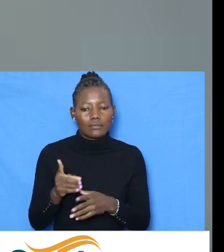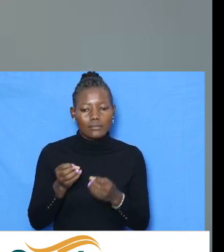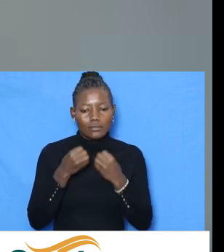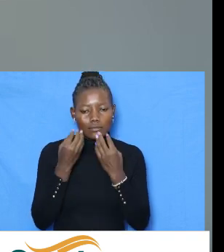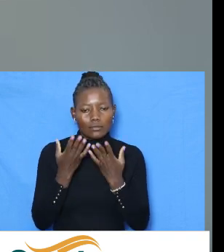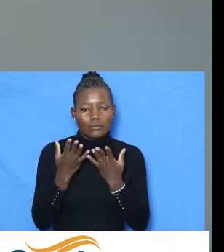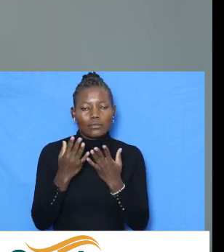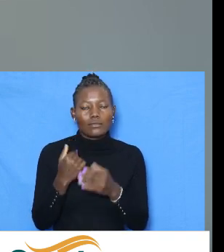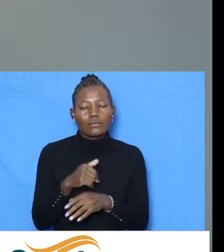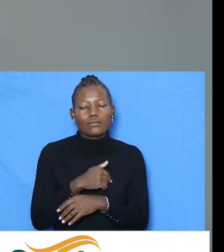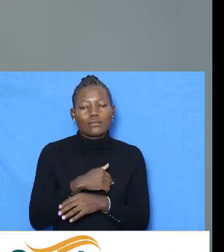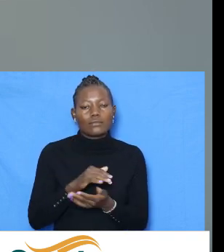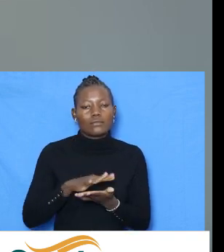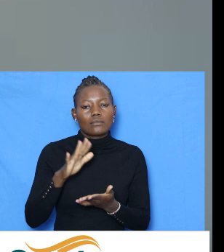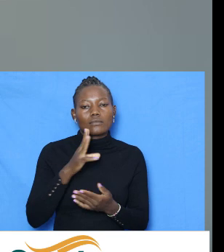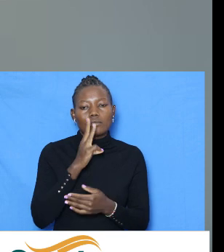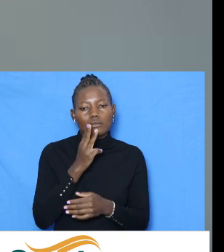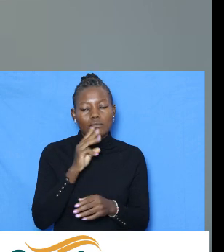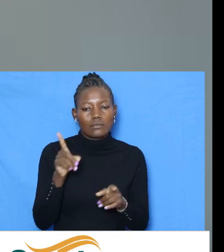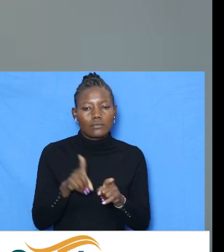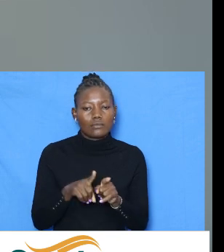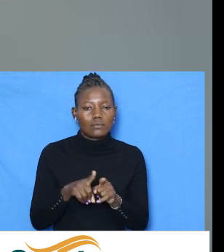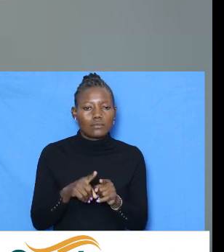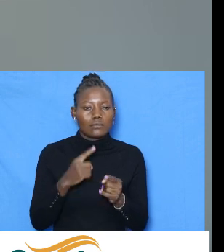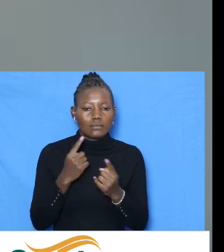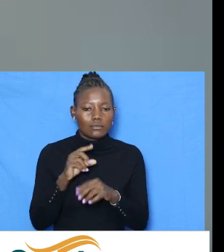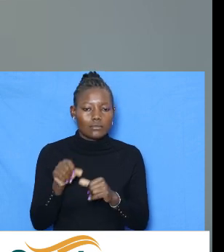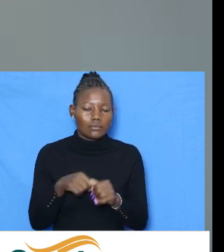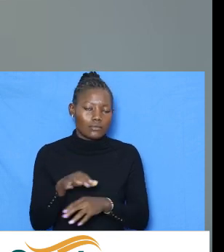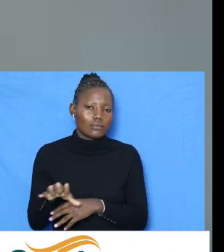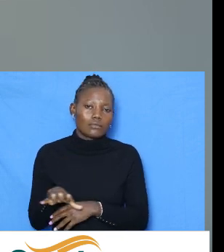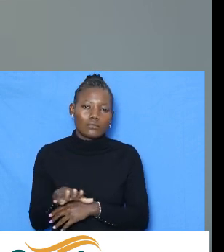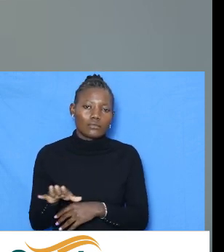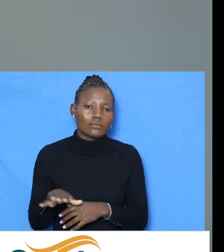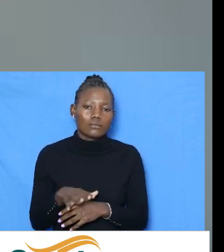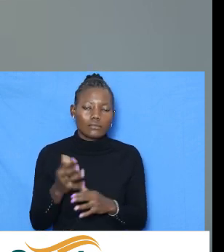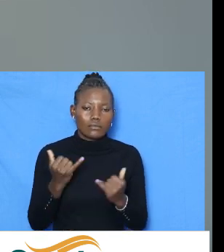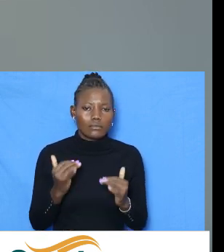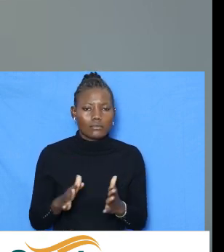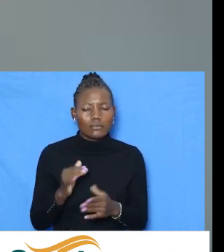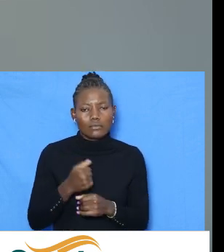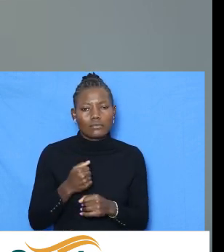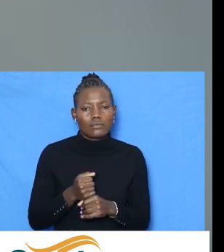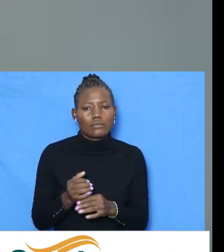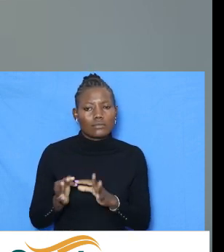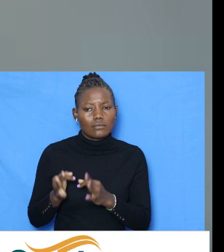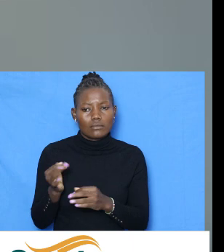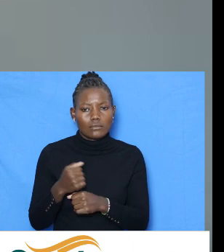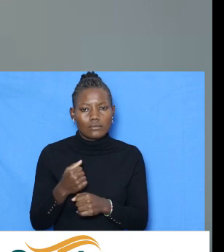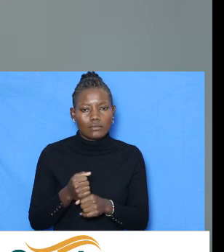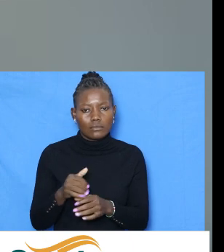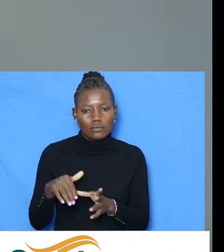that they'll need to take. Again, as I said, the third one would be the environment that the athlete is working in. If they're working